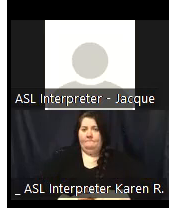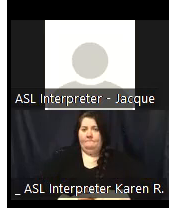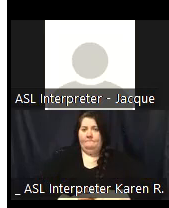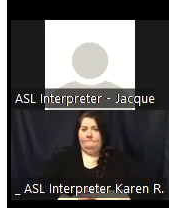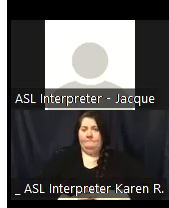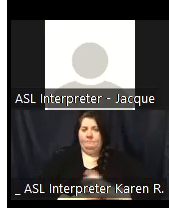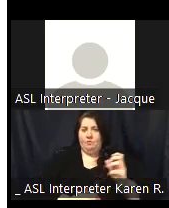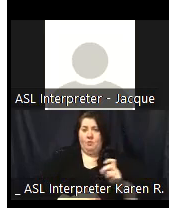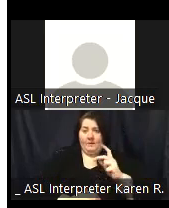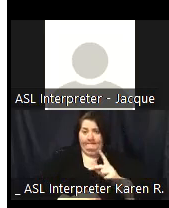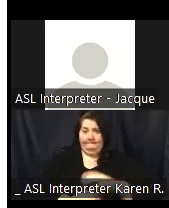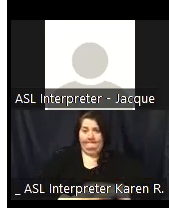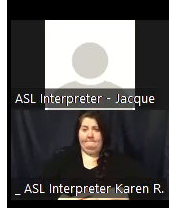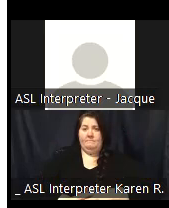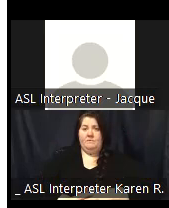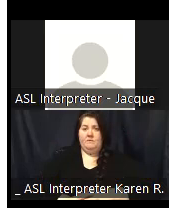Okay.